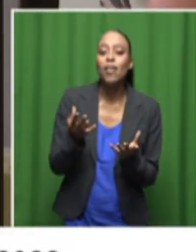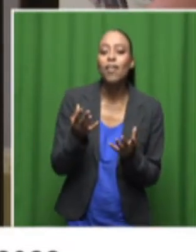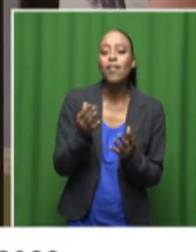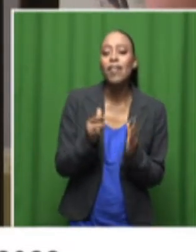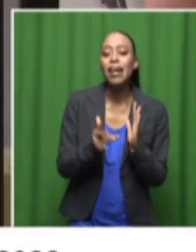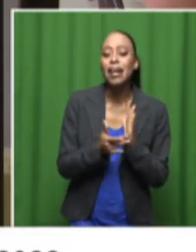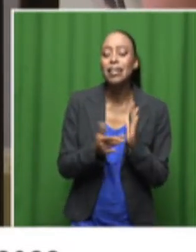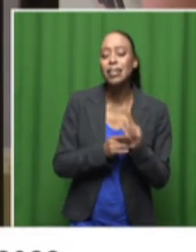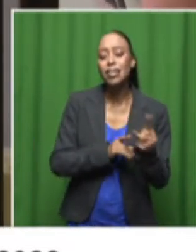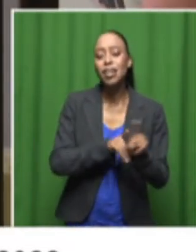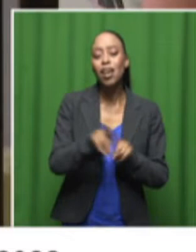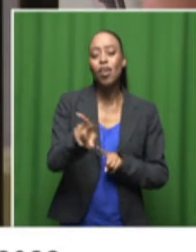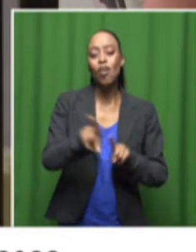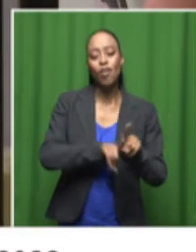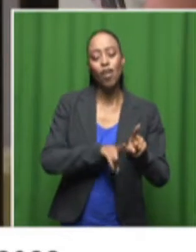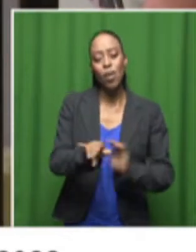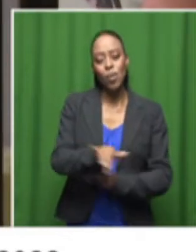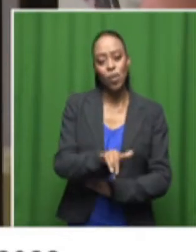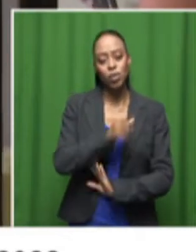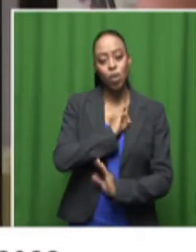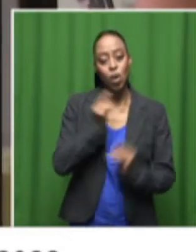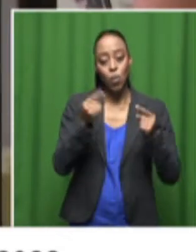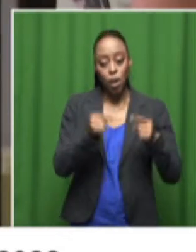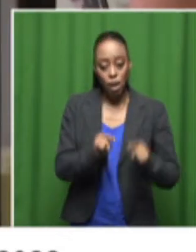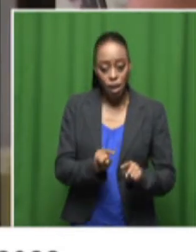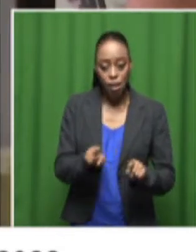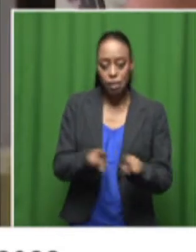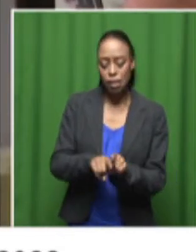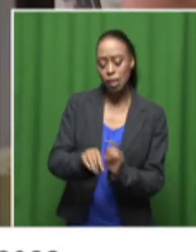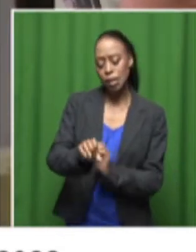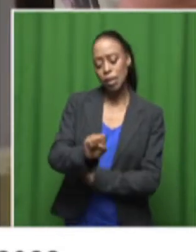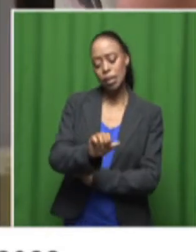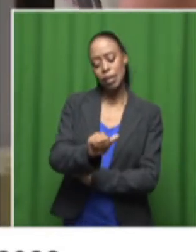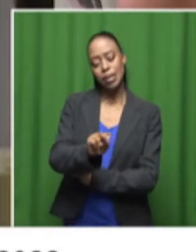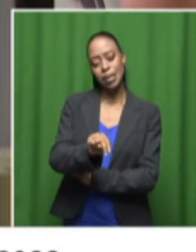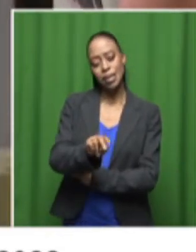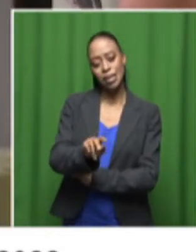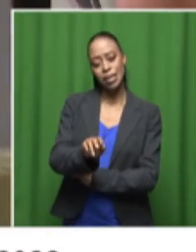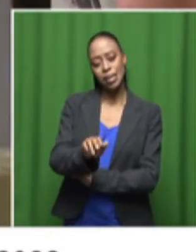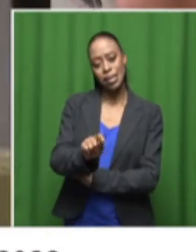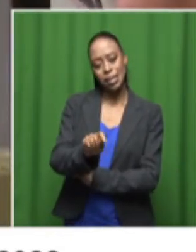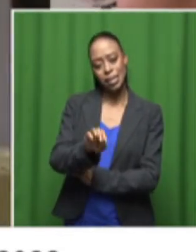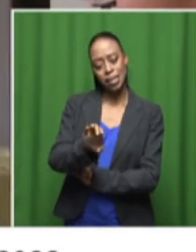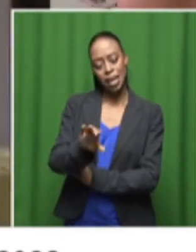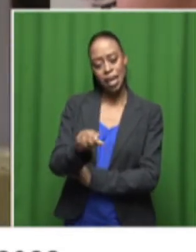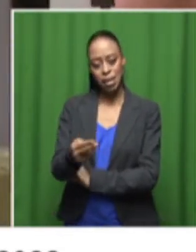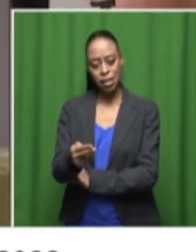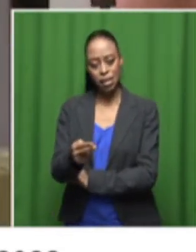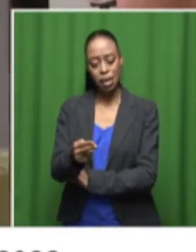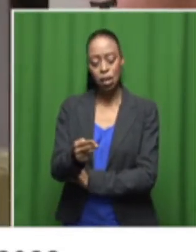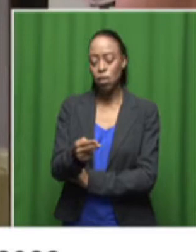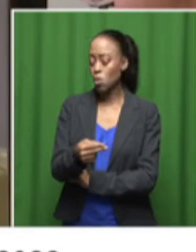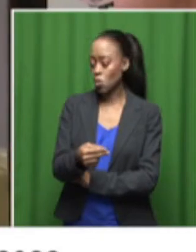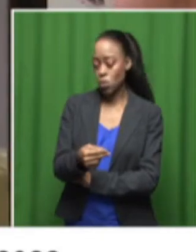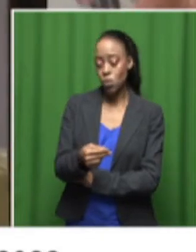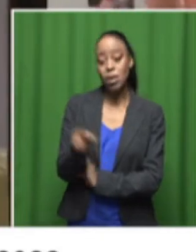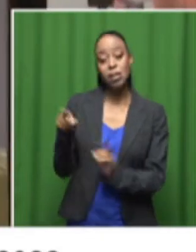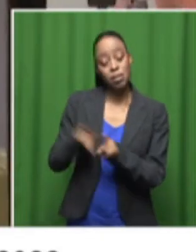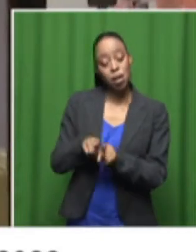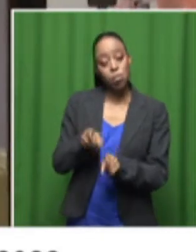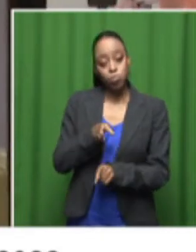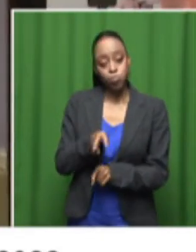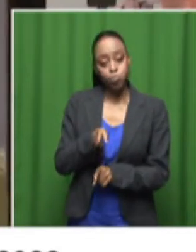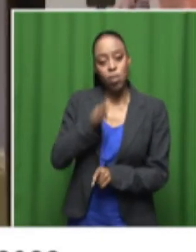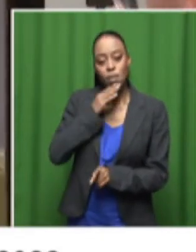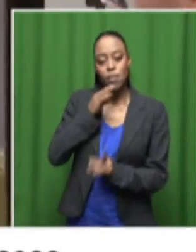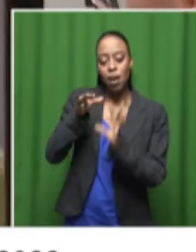ITUs coming in to say, we here, having Centec as well as also one of our collaborators. So we're really saying that it's an ecosystem where we